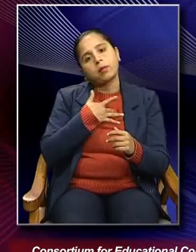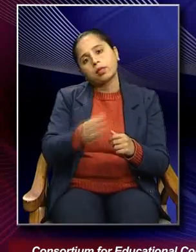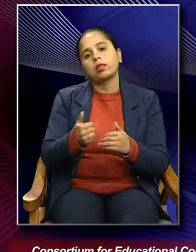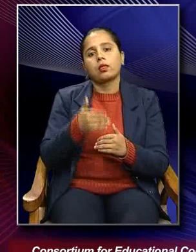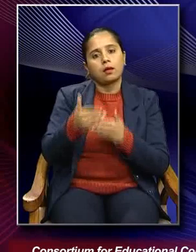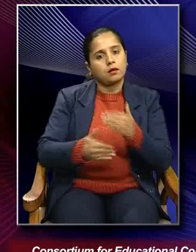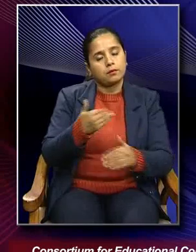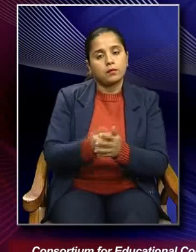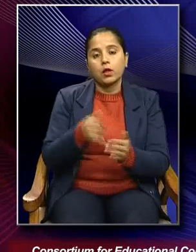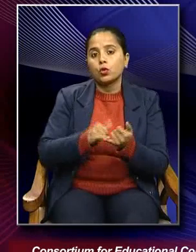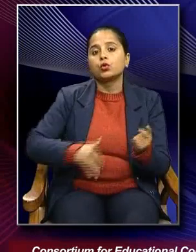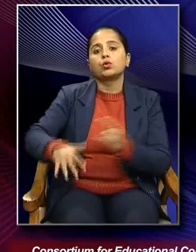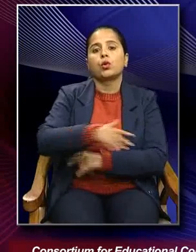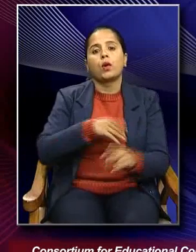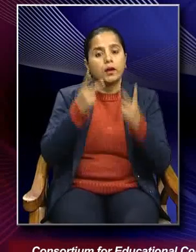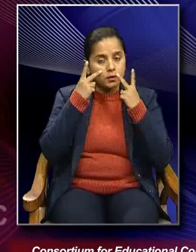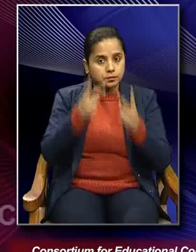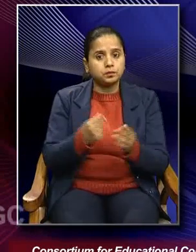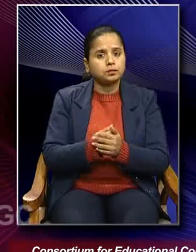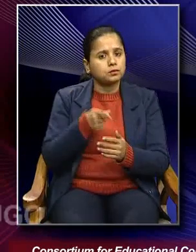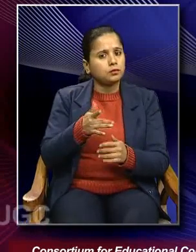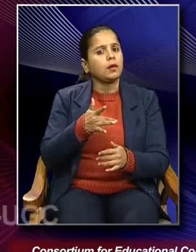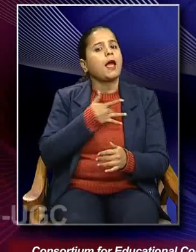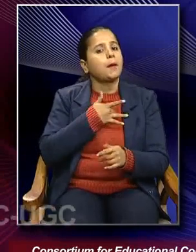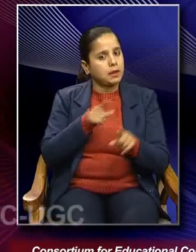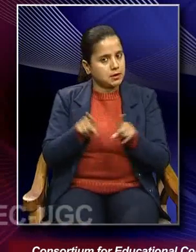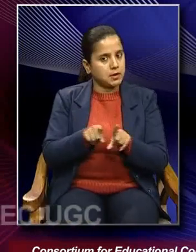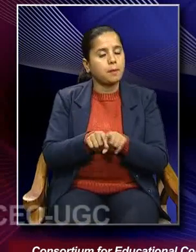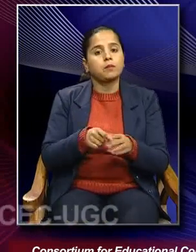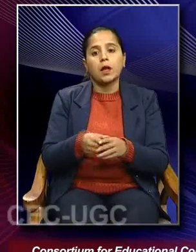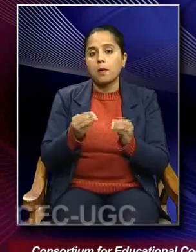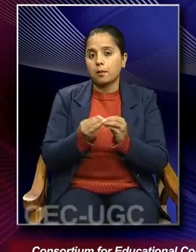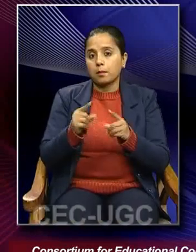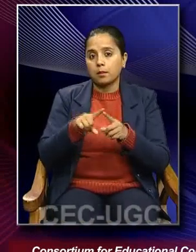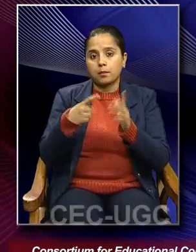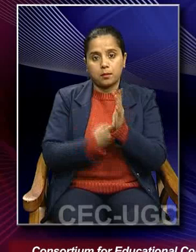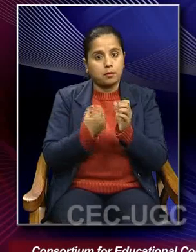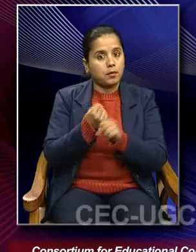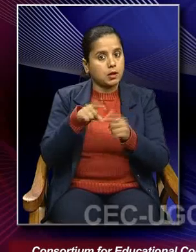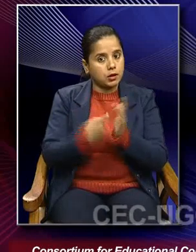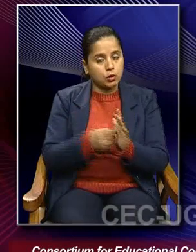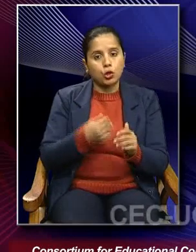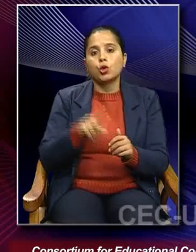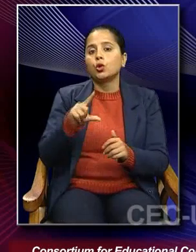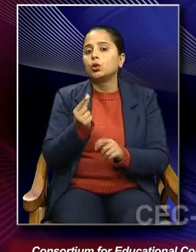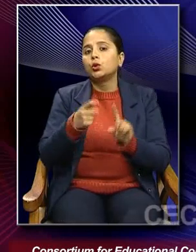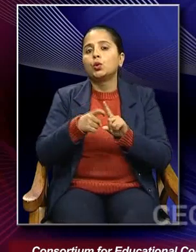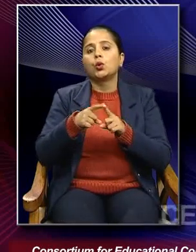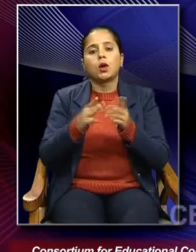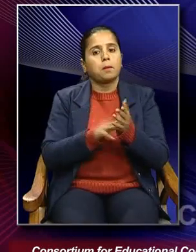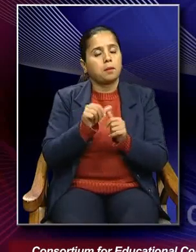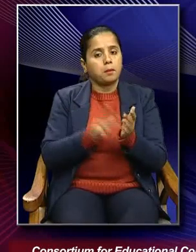So, society is in fact a habit. Berger and Luhmann argued